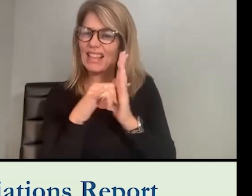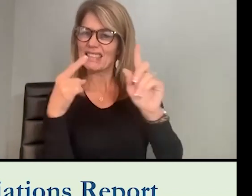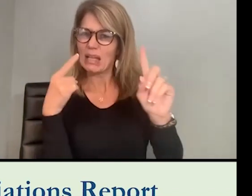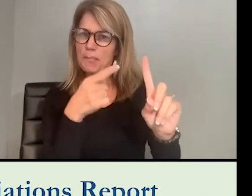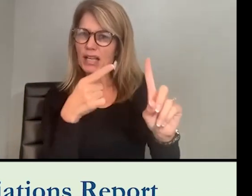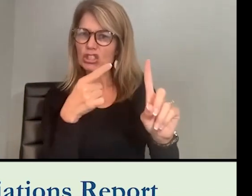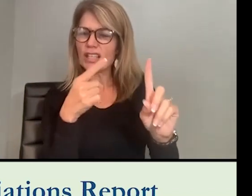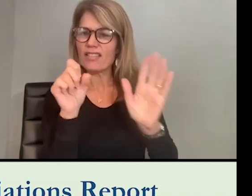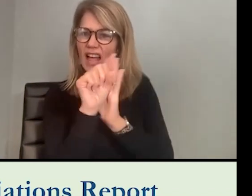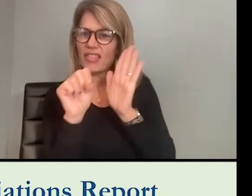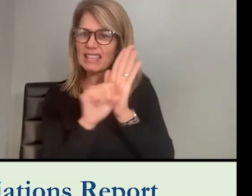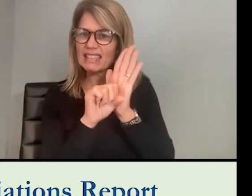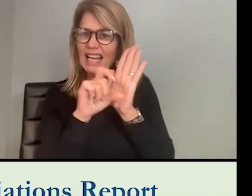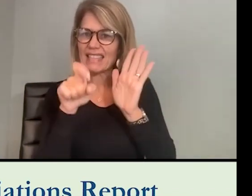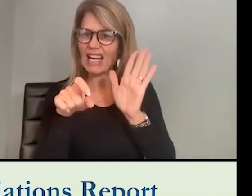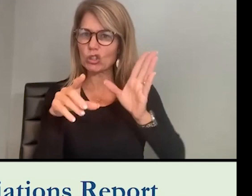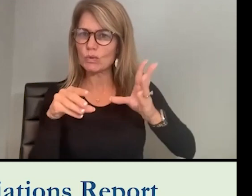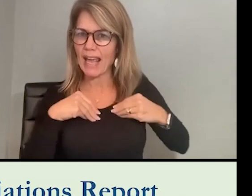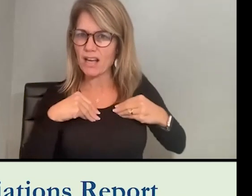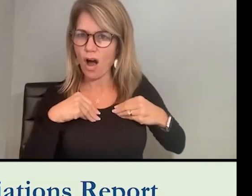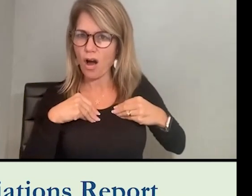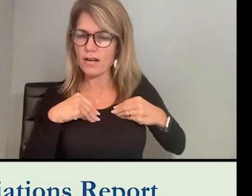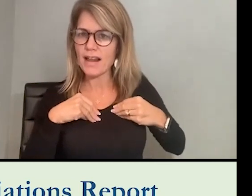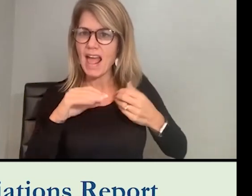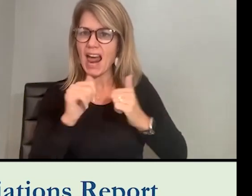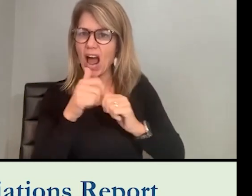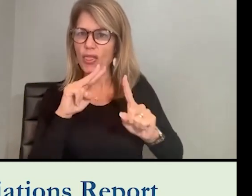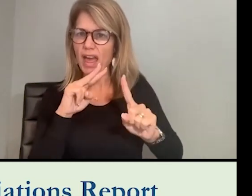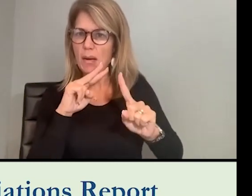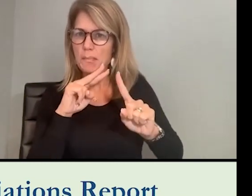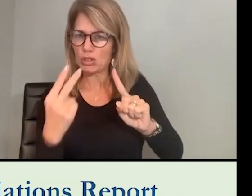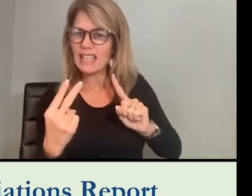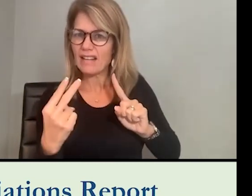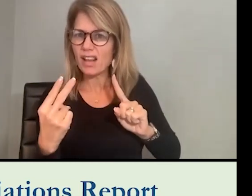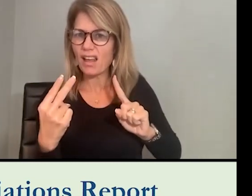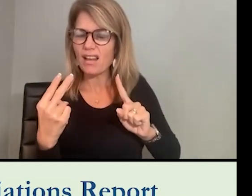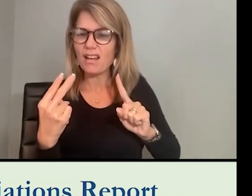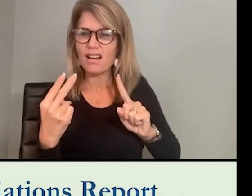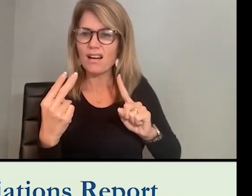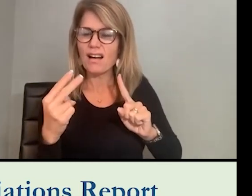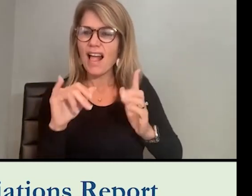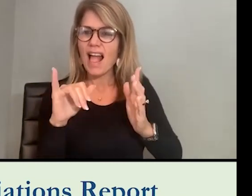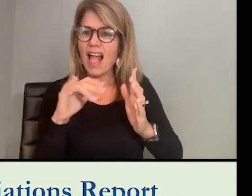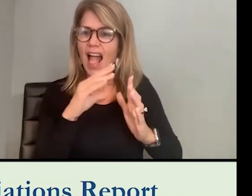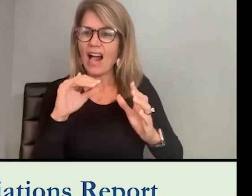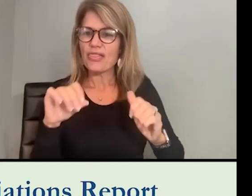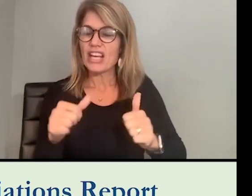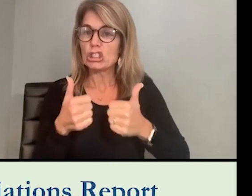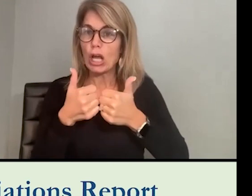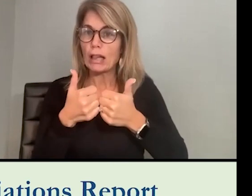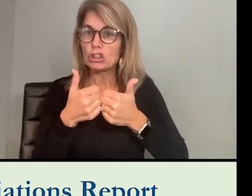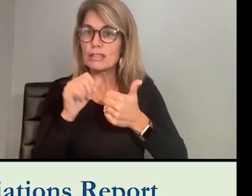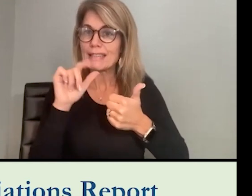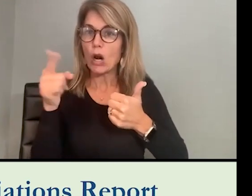have had to take on and how they have perceived it, and what the challenges were in terms of not just looking at